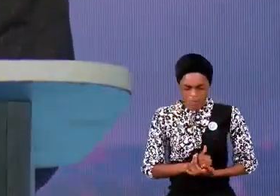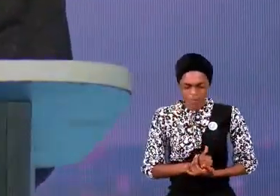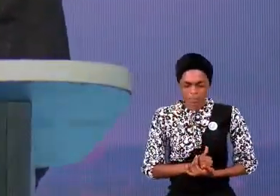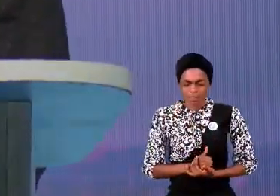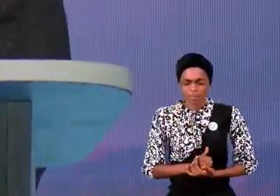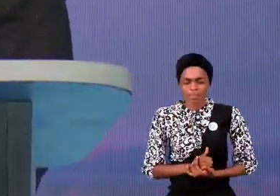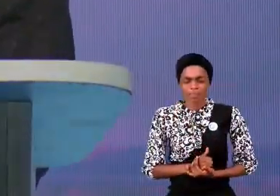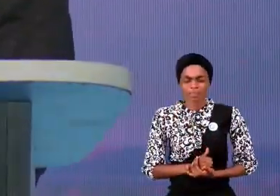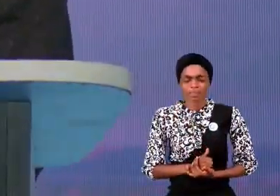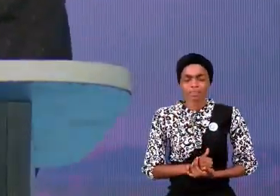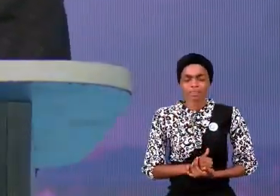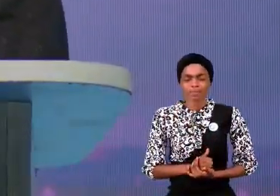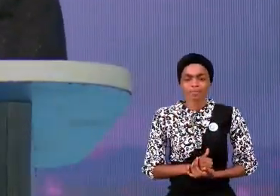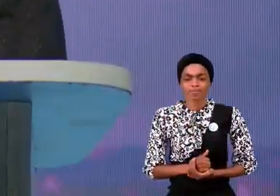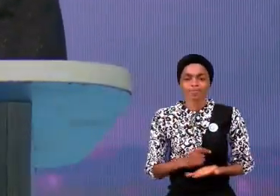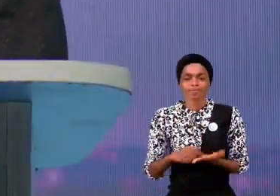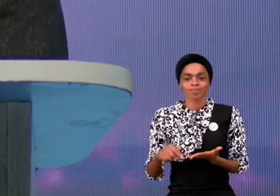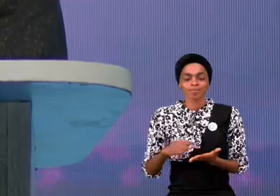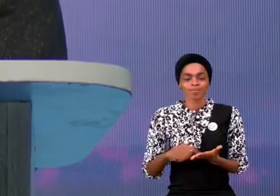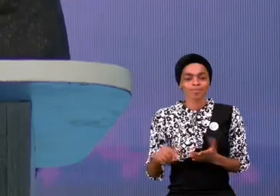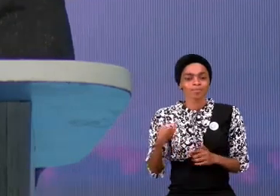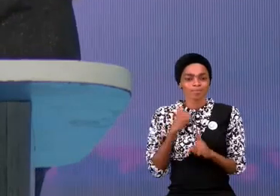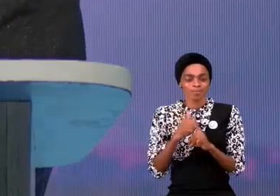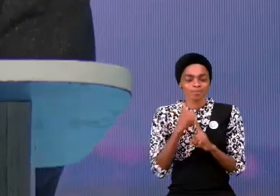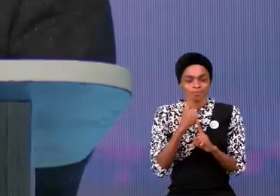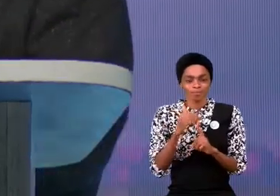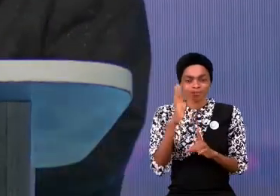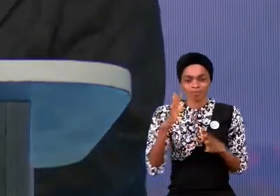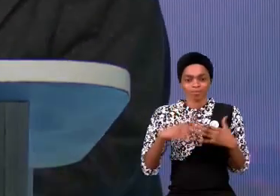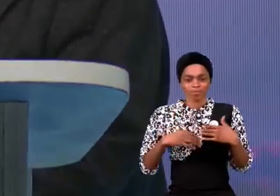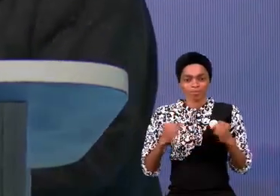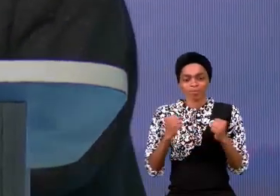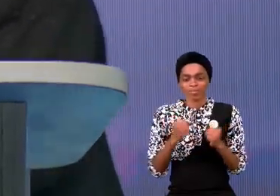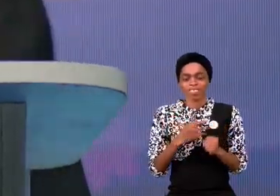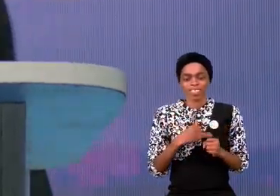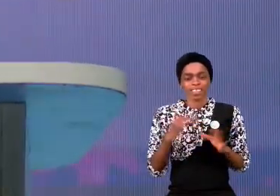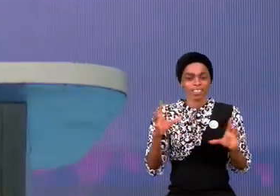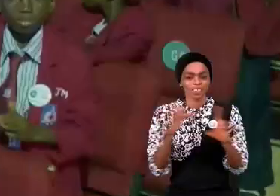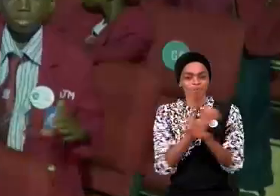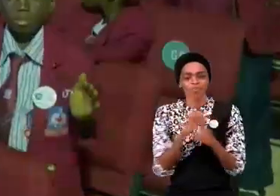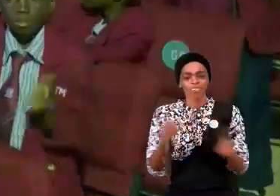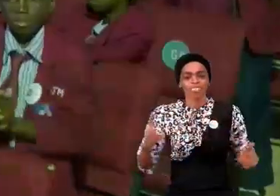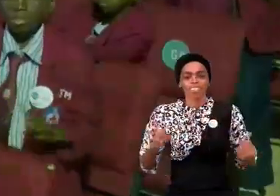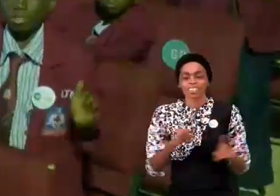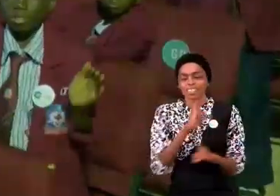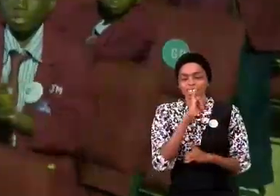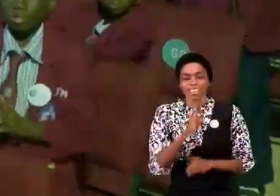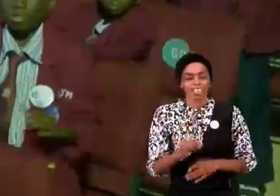deliverance, your miracle is there. Moderating overseer now.